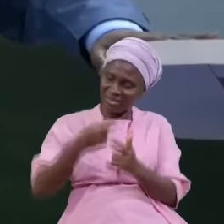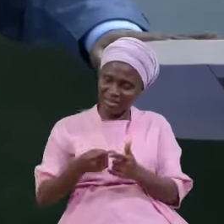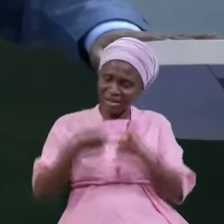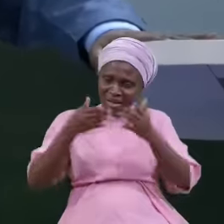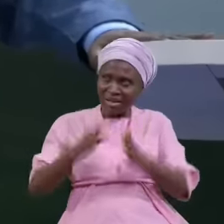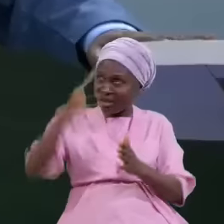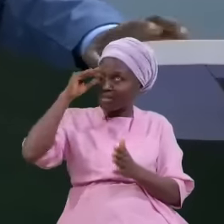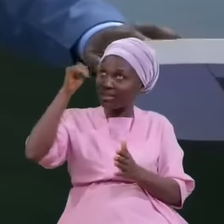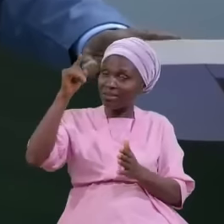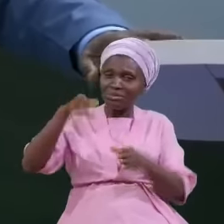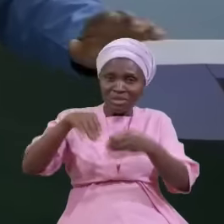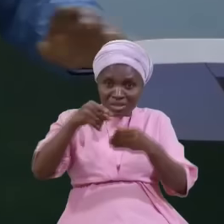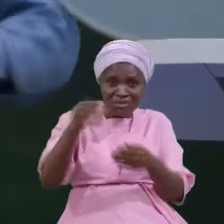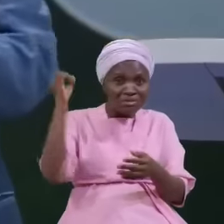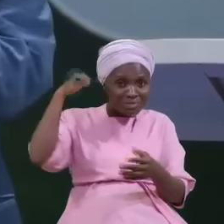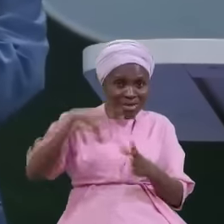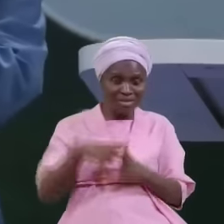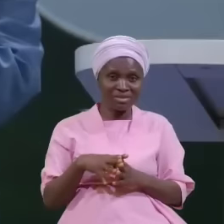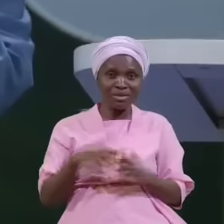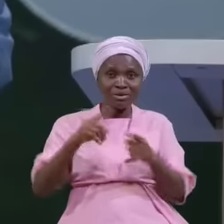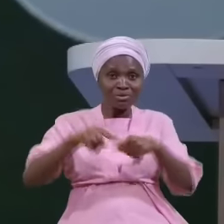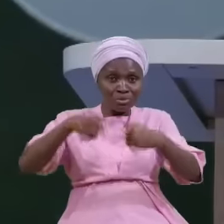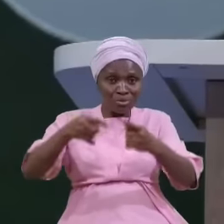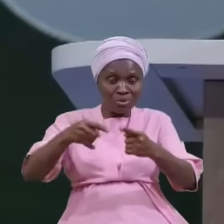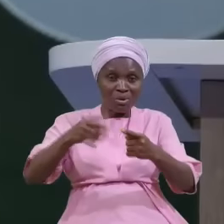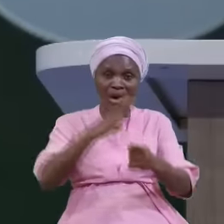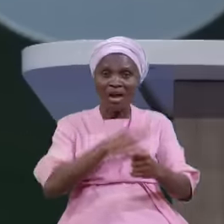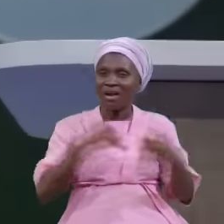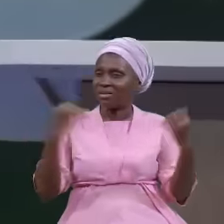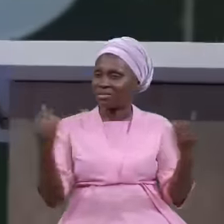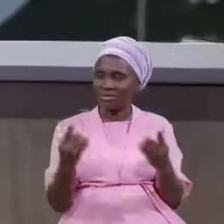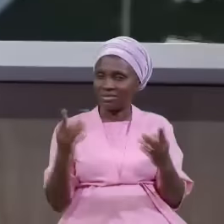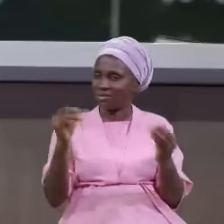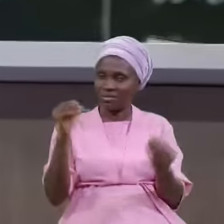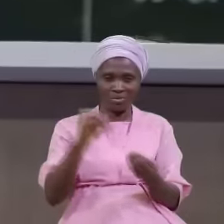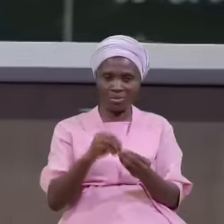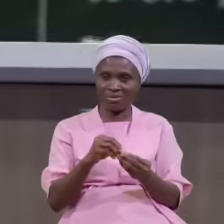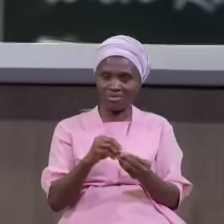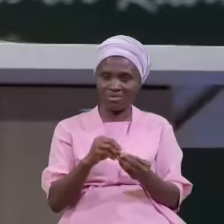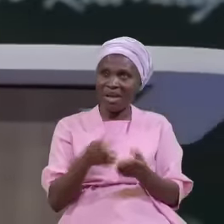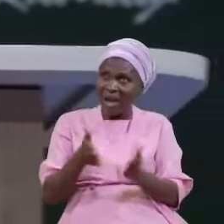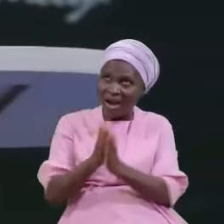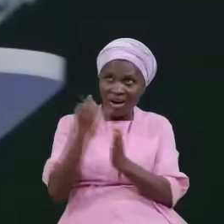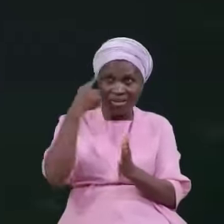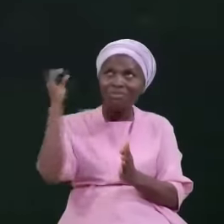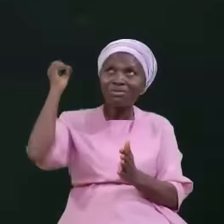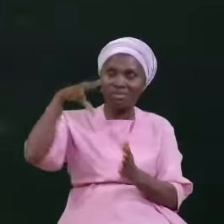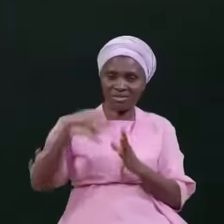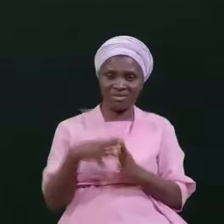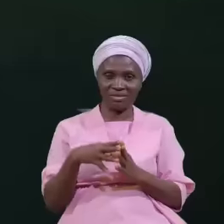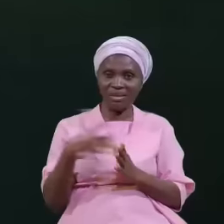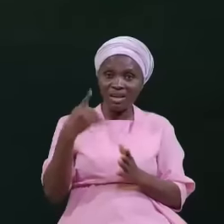grace to go and sin no more. That grace will come to your